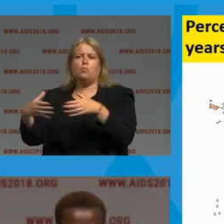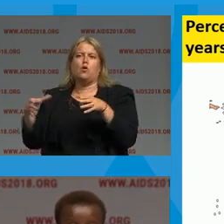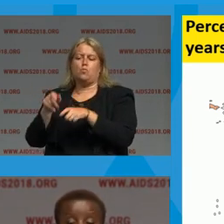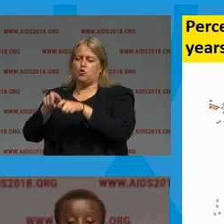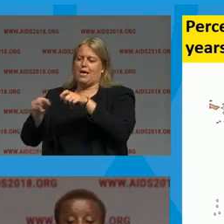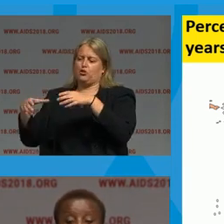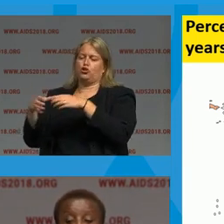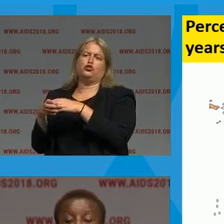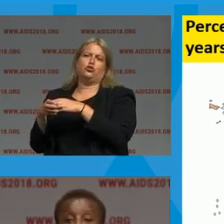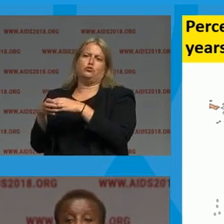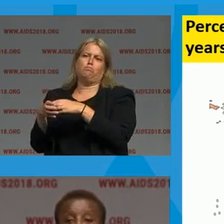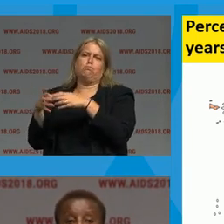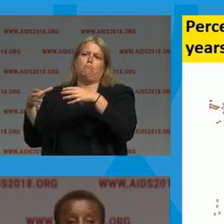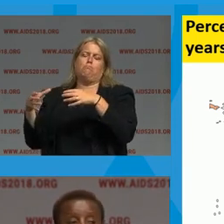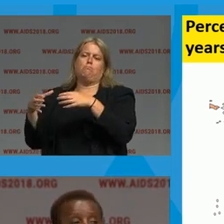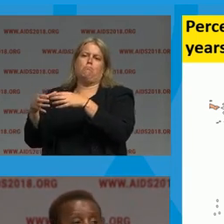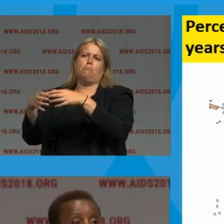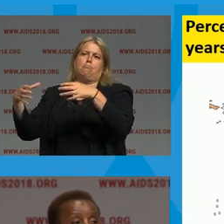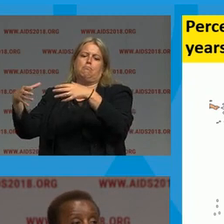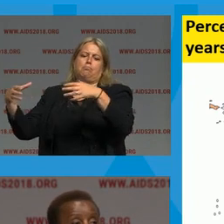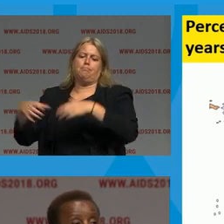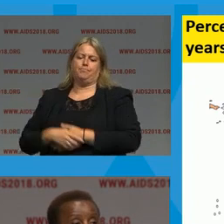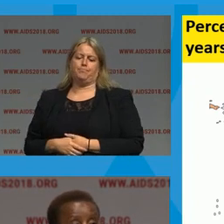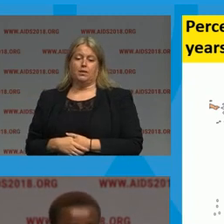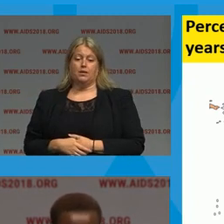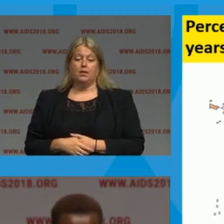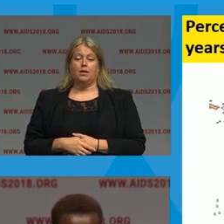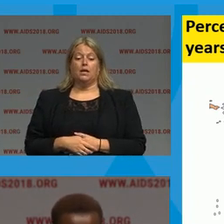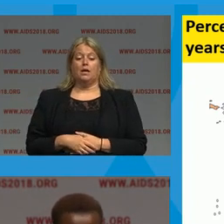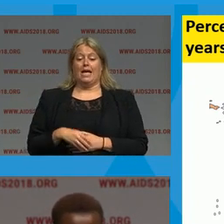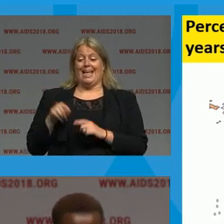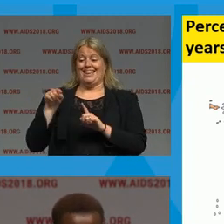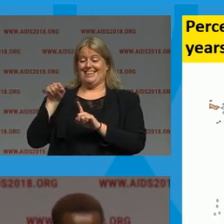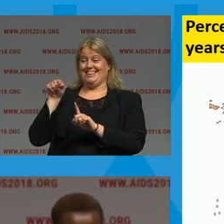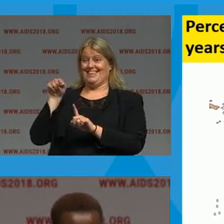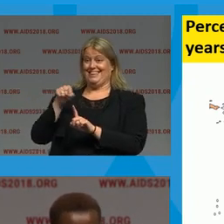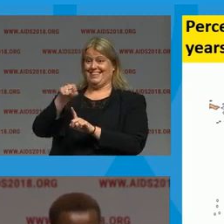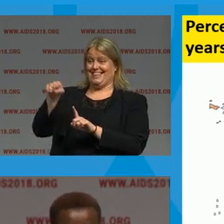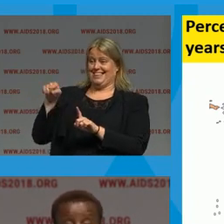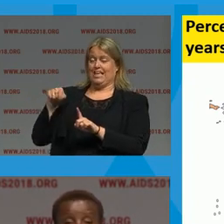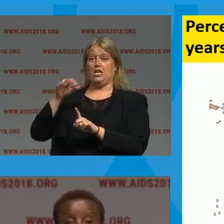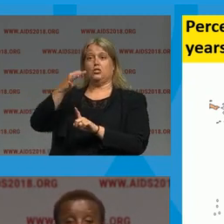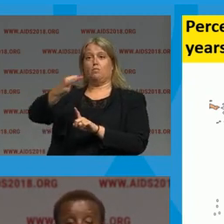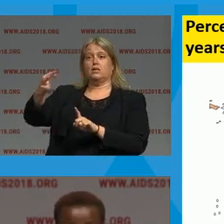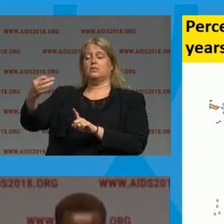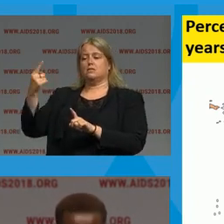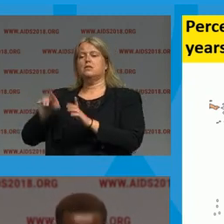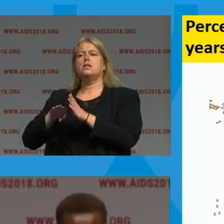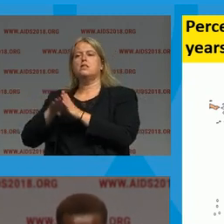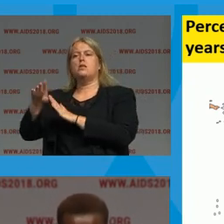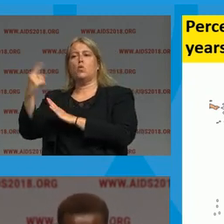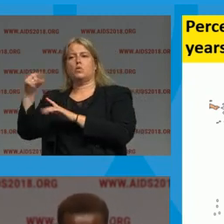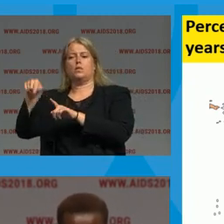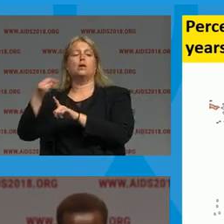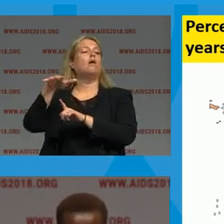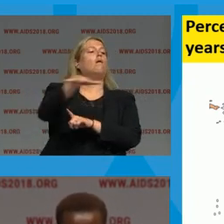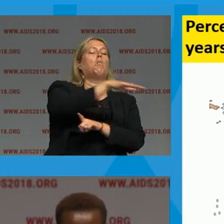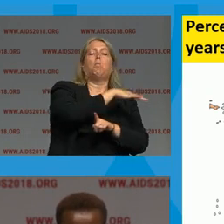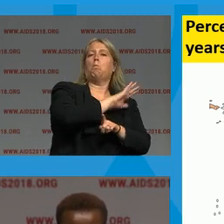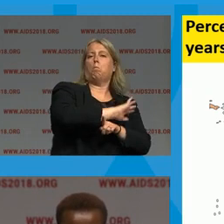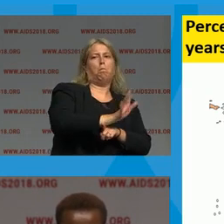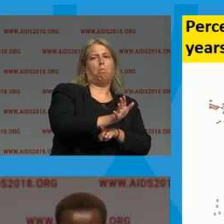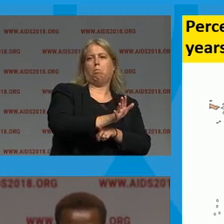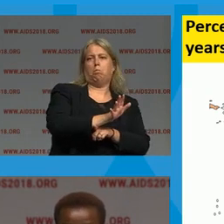have significant increases, and these are the only places where we have increases in HIV new infections. Most